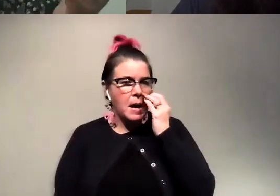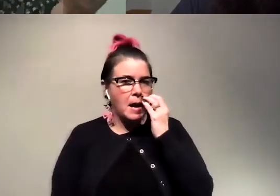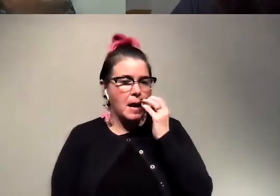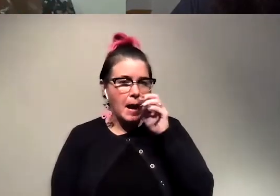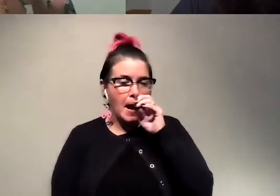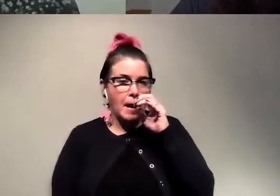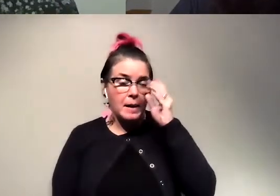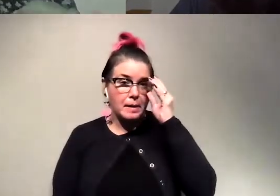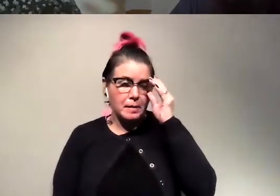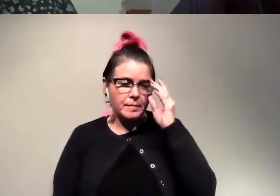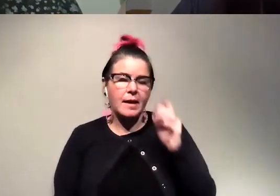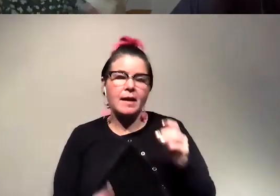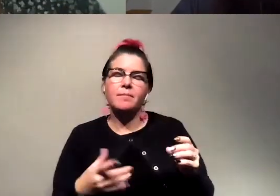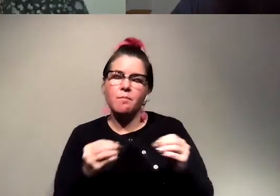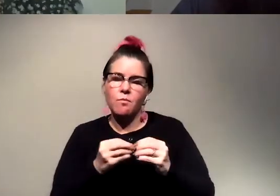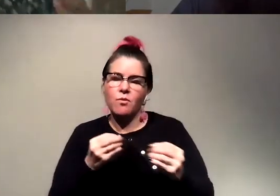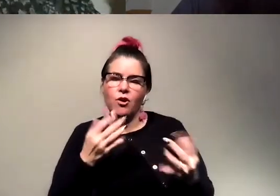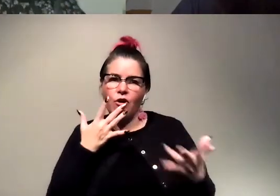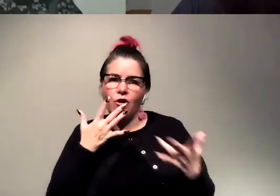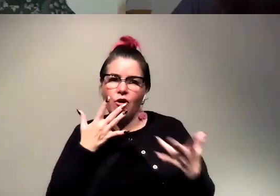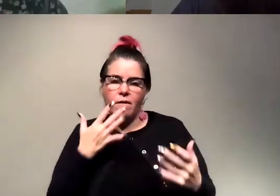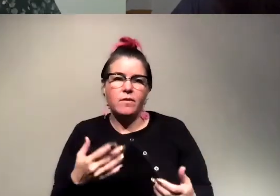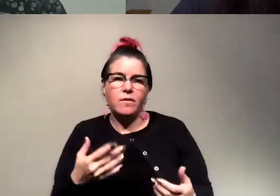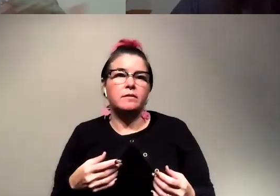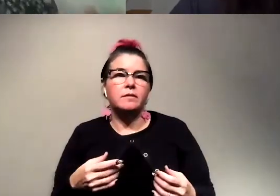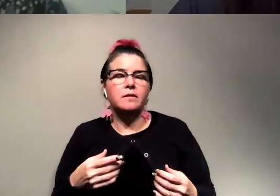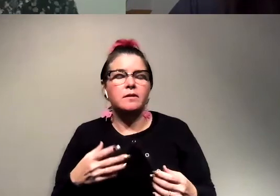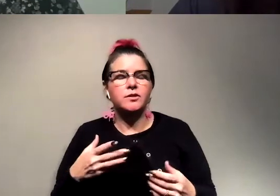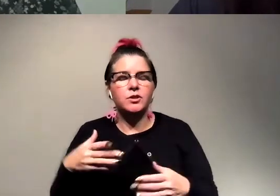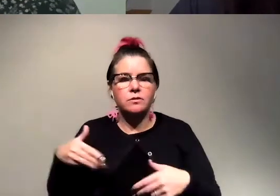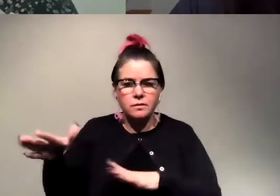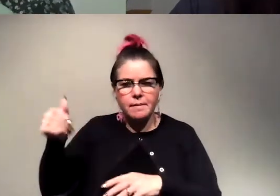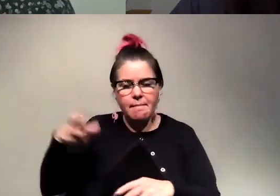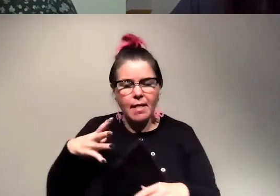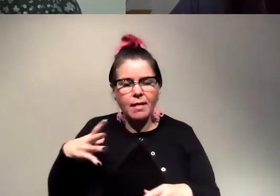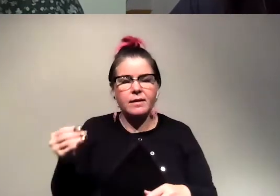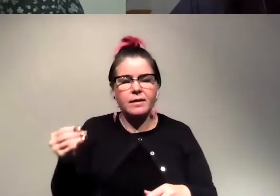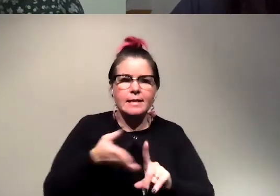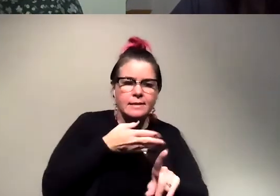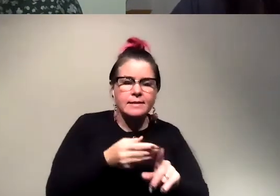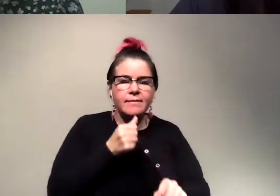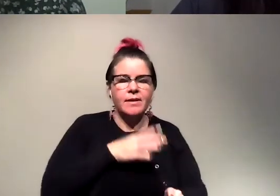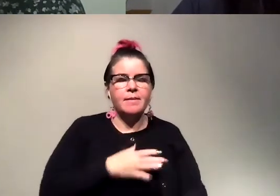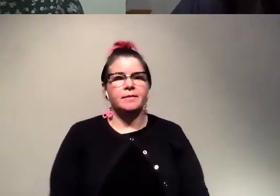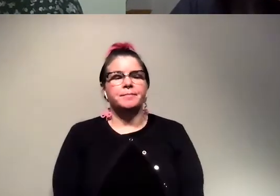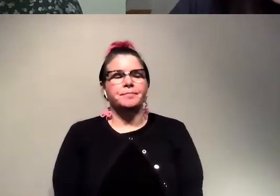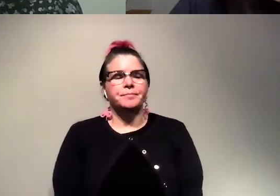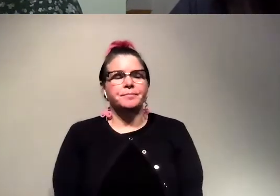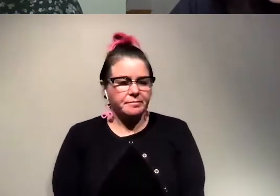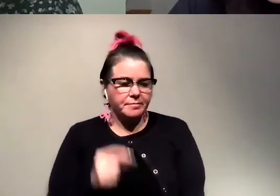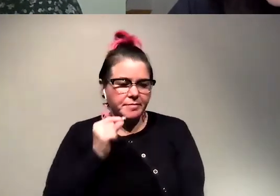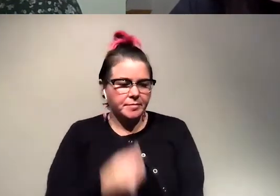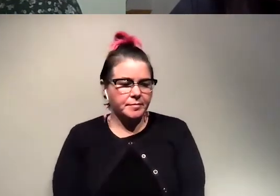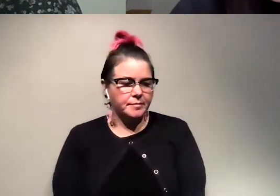more vibrant colors because they need them for like warding off males and courting females. That's super cool. Awesome.